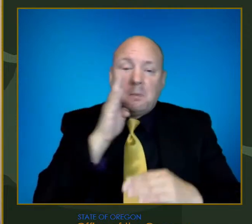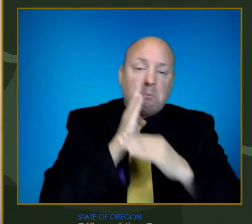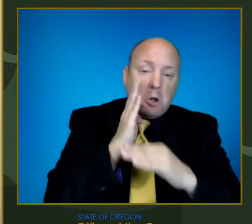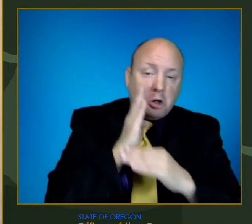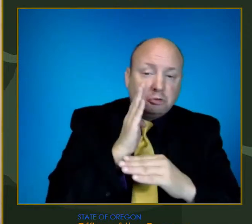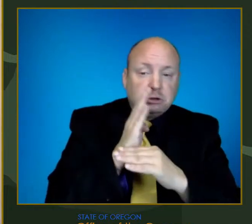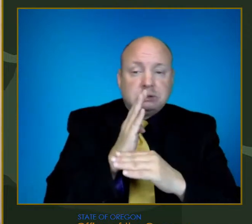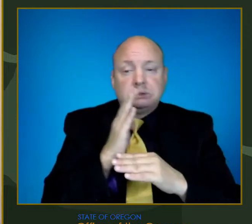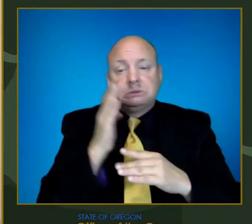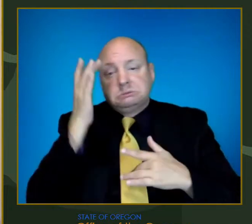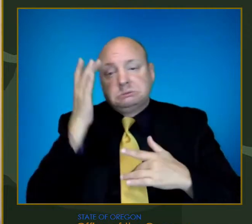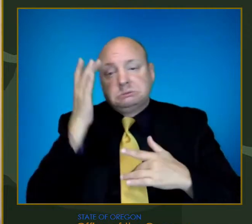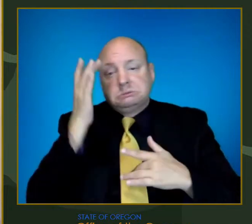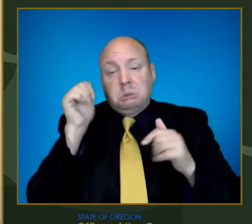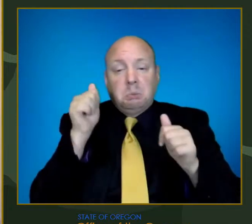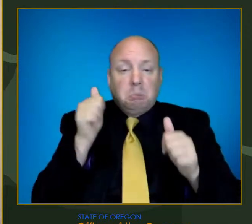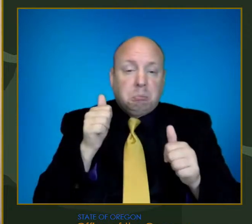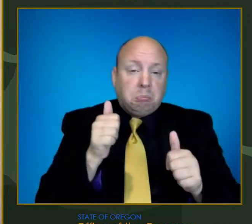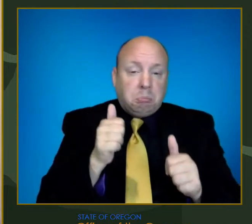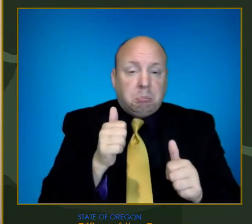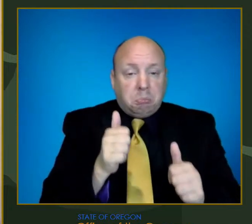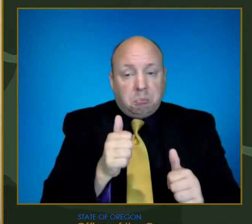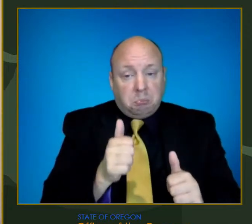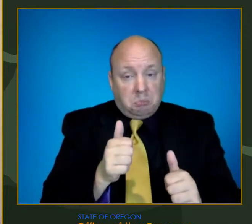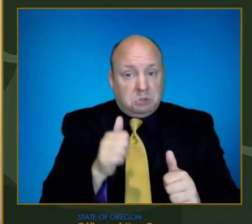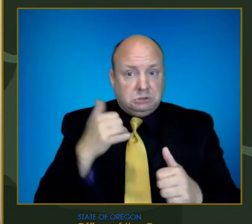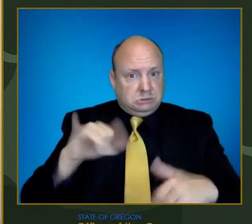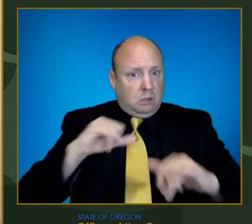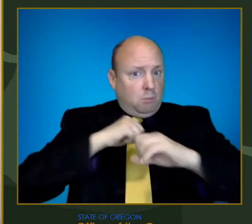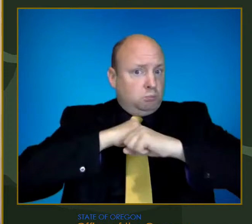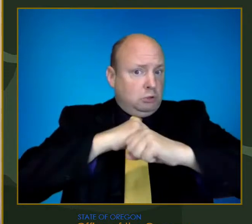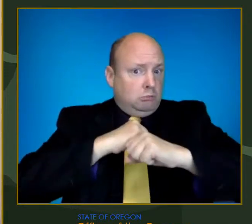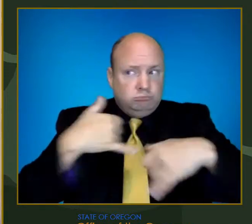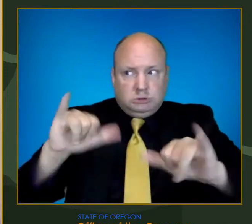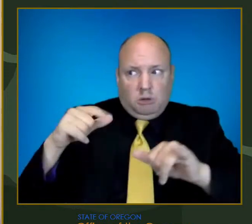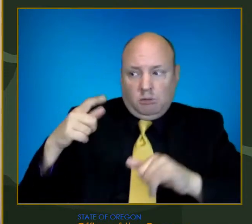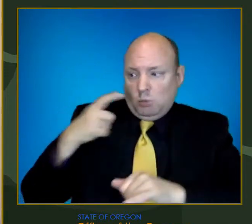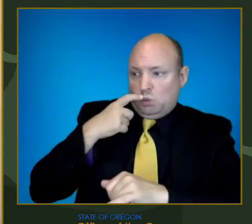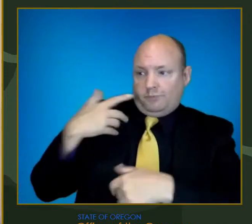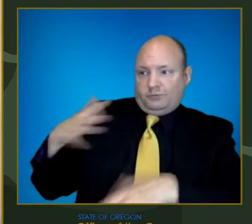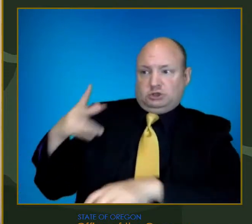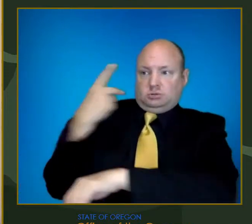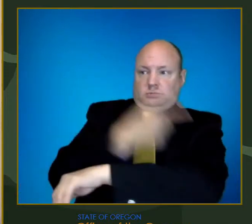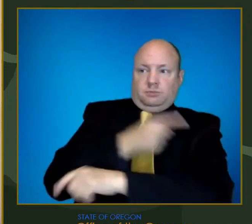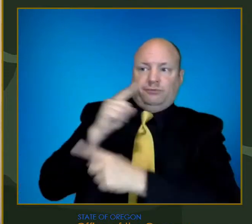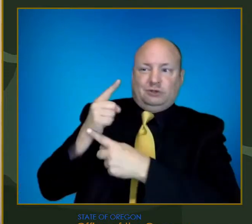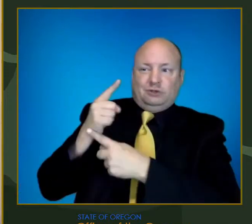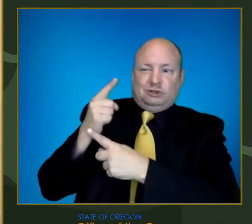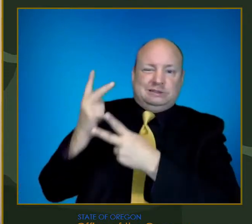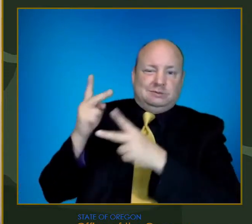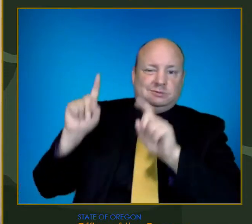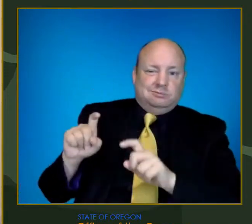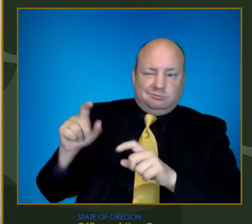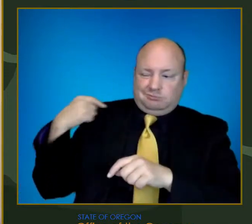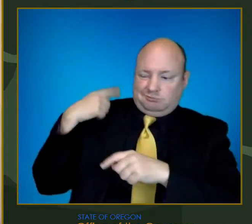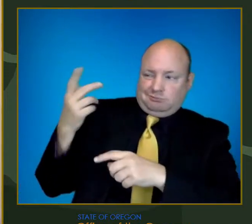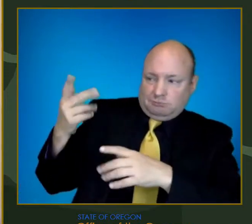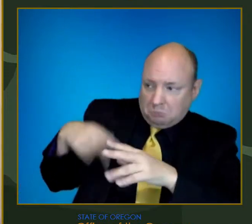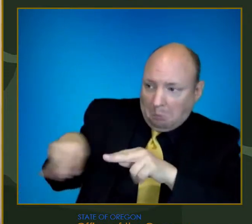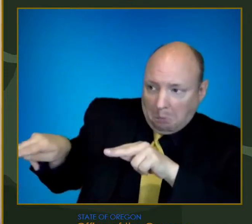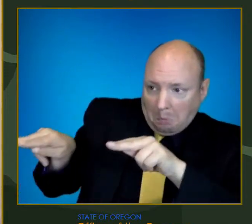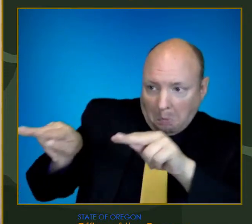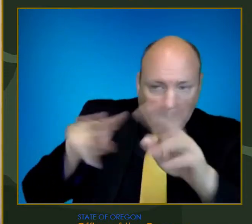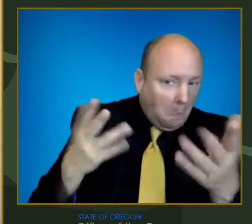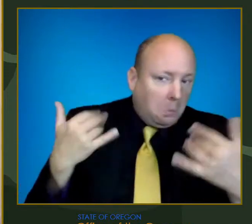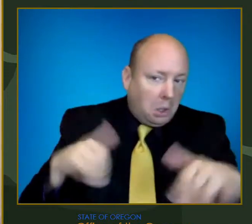still have incredible protection, but they have the ability to get sick from this disease, and a small